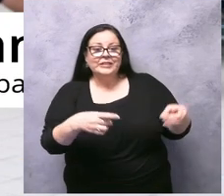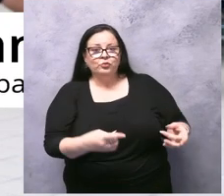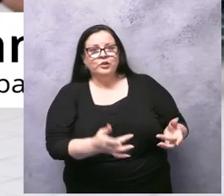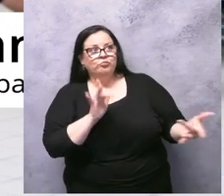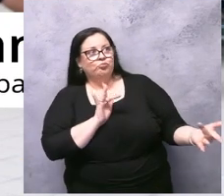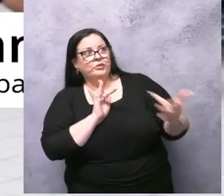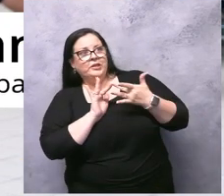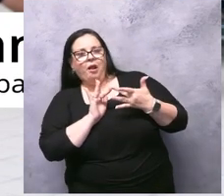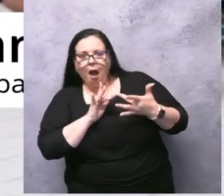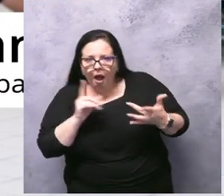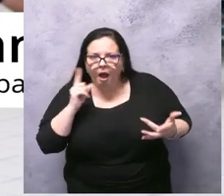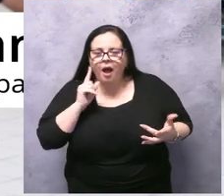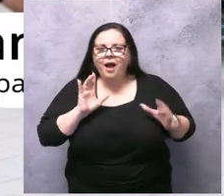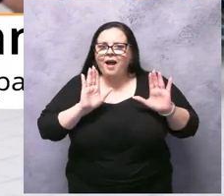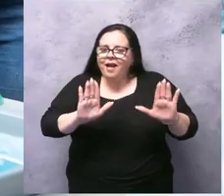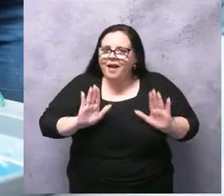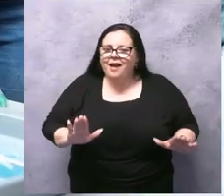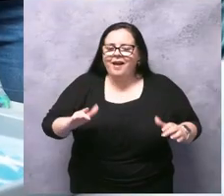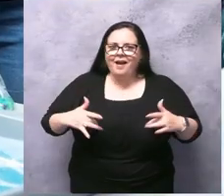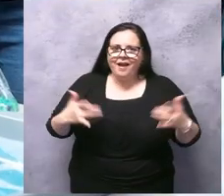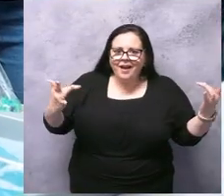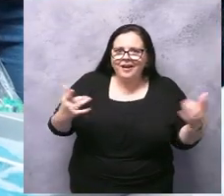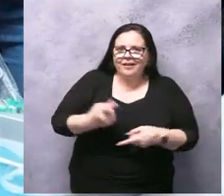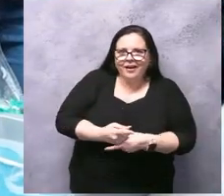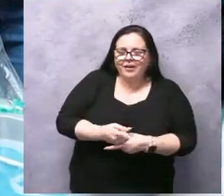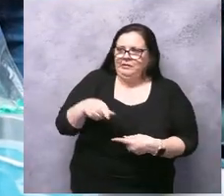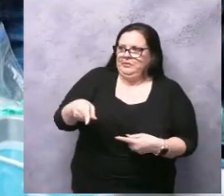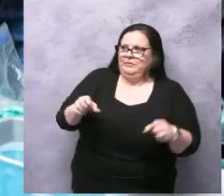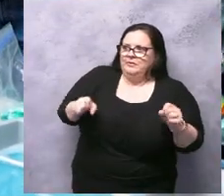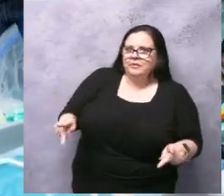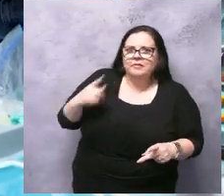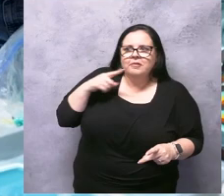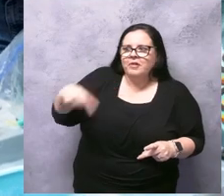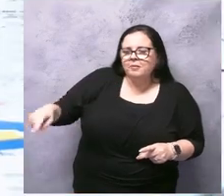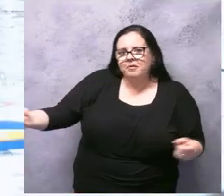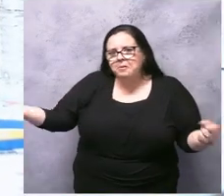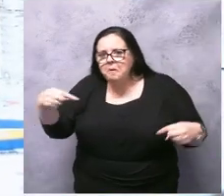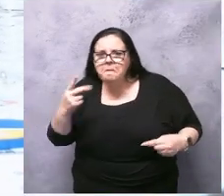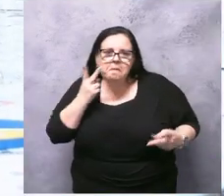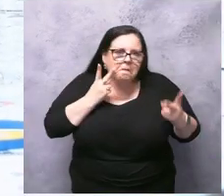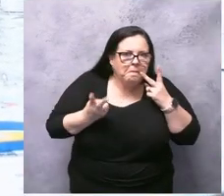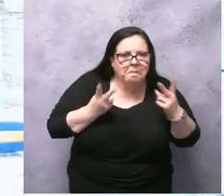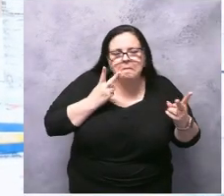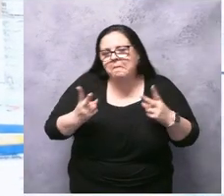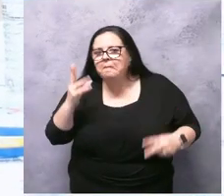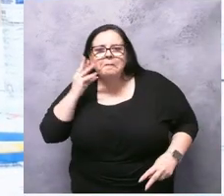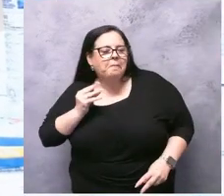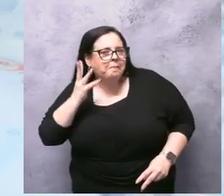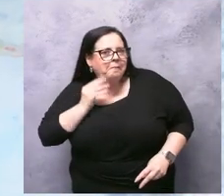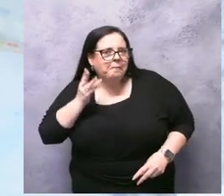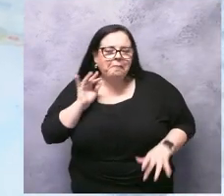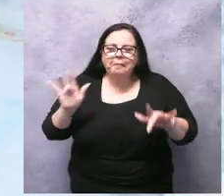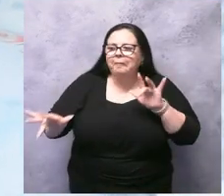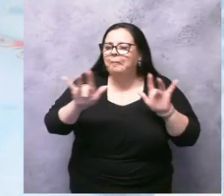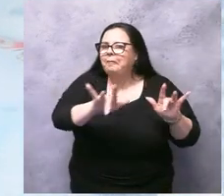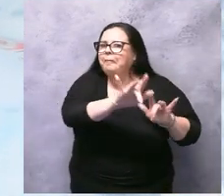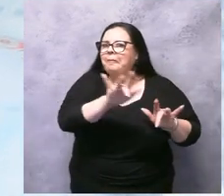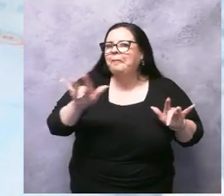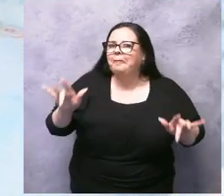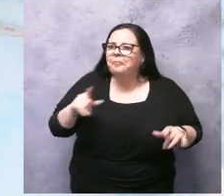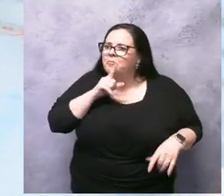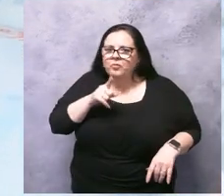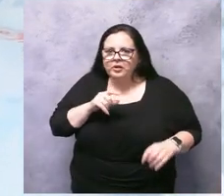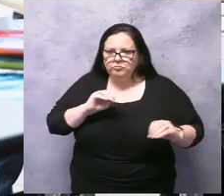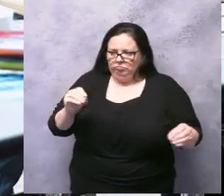a fantastic event for our community, right? It's, you know, it's an opportunity for them to come by and stop by, experience things that really have